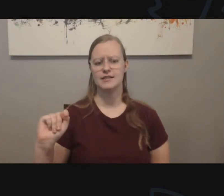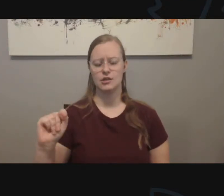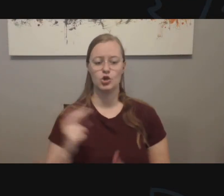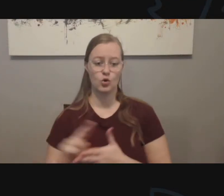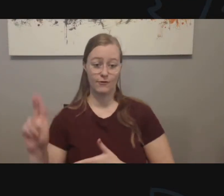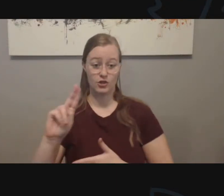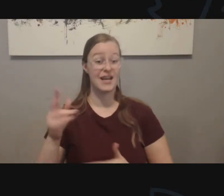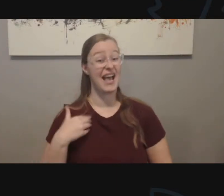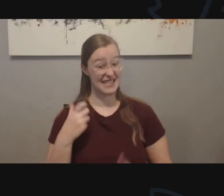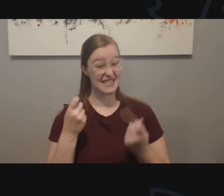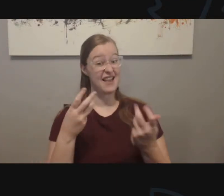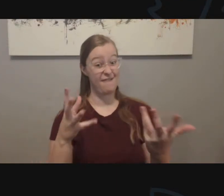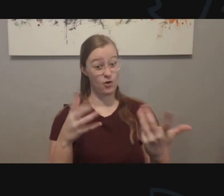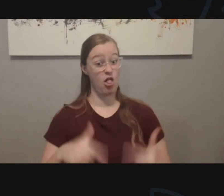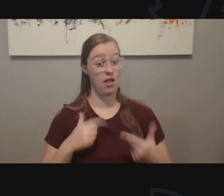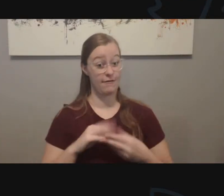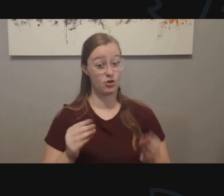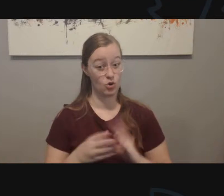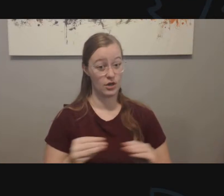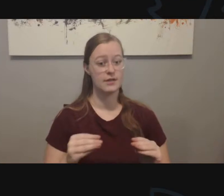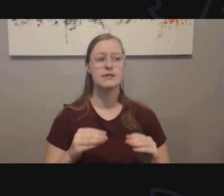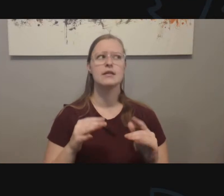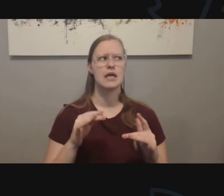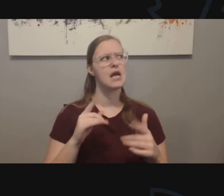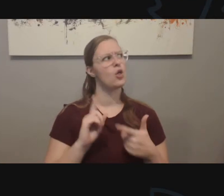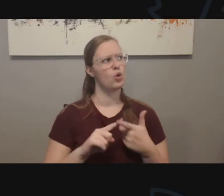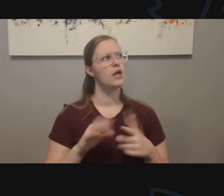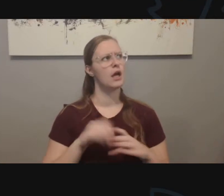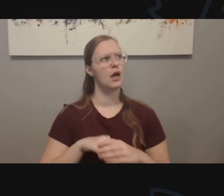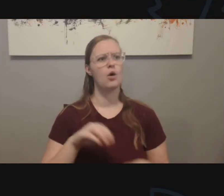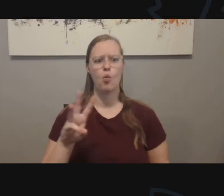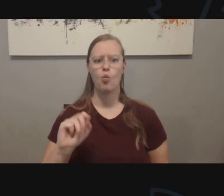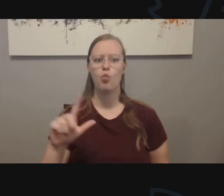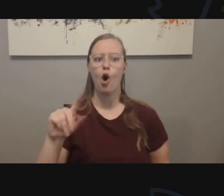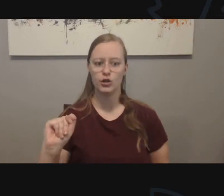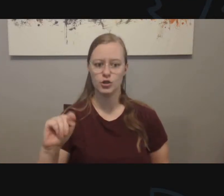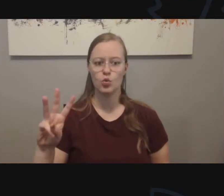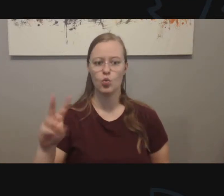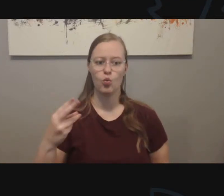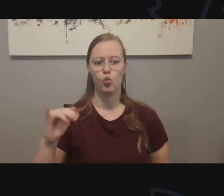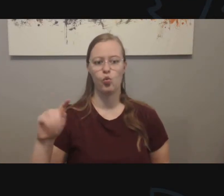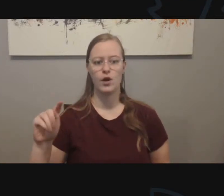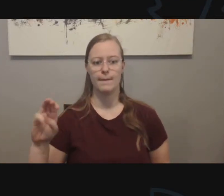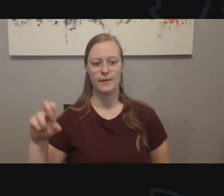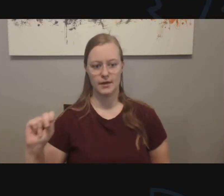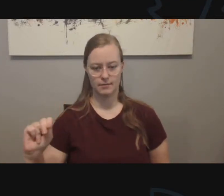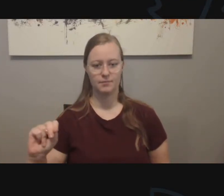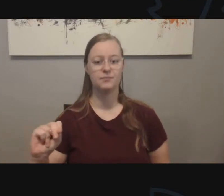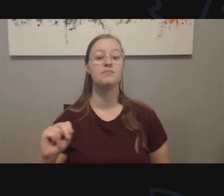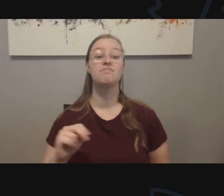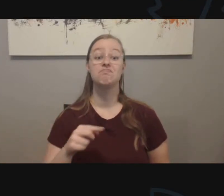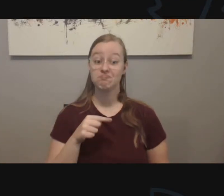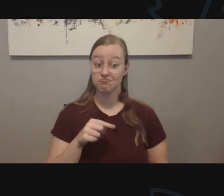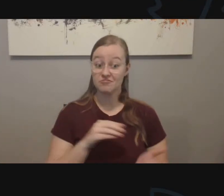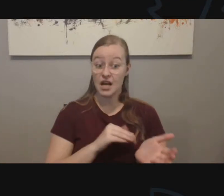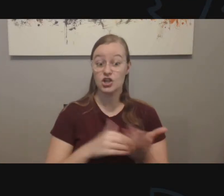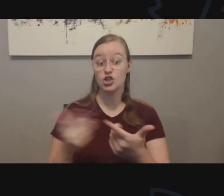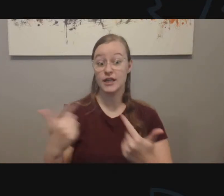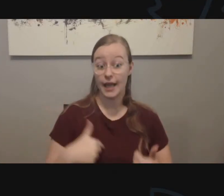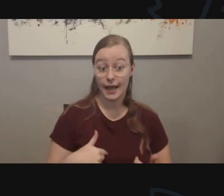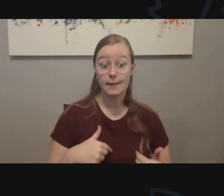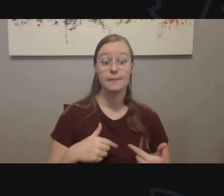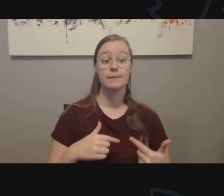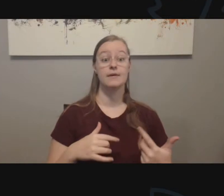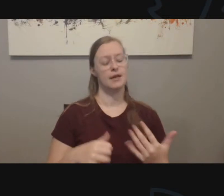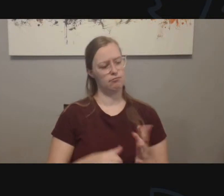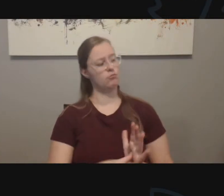Americans, including Walt Whitman, under his belt. Dr. Greenspan came to the Maryland State Archives' impressive collection,